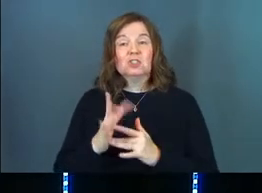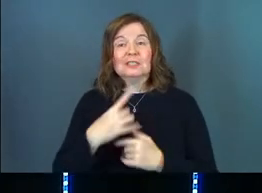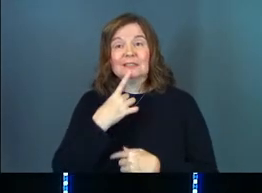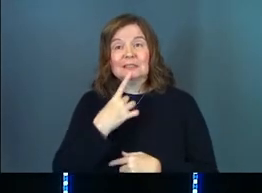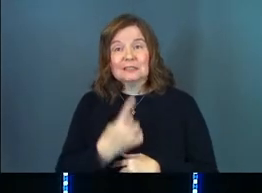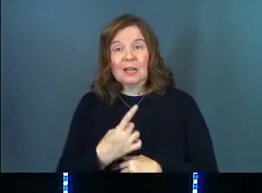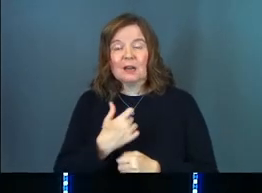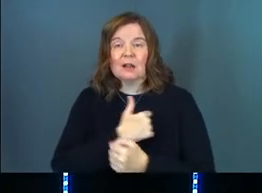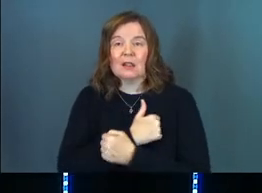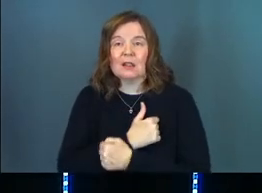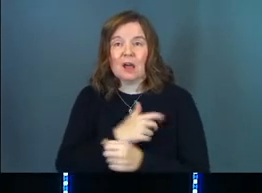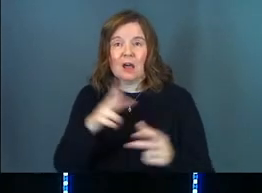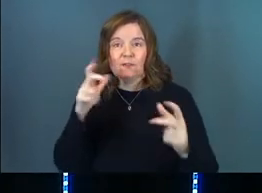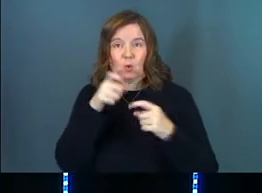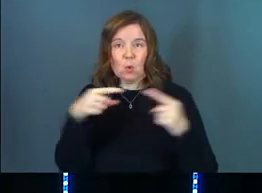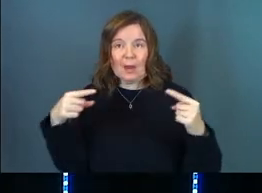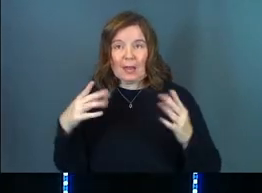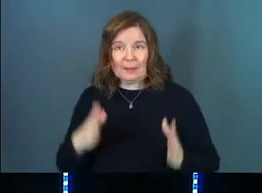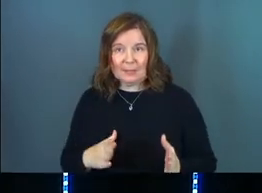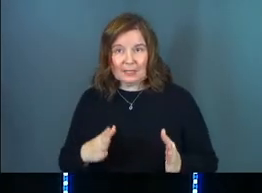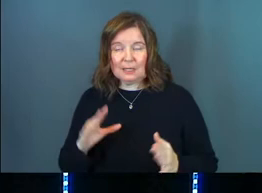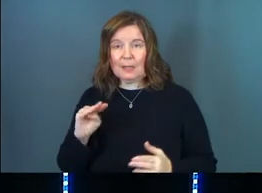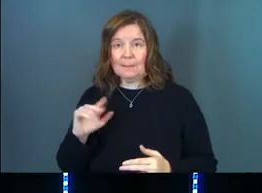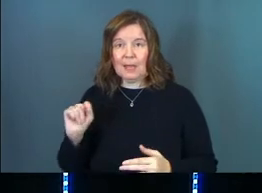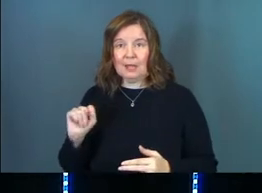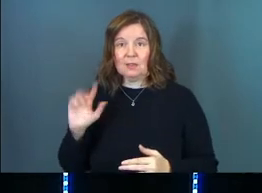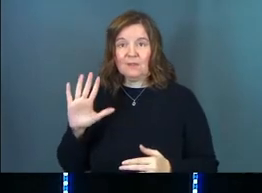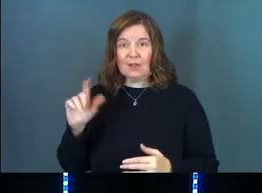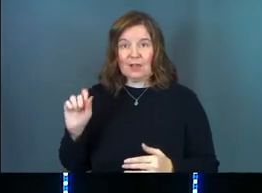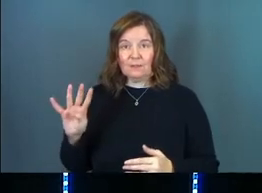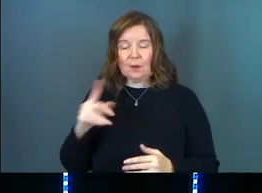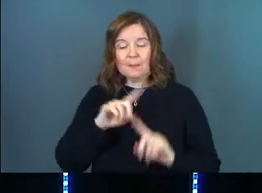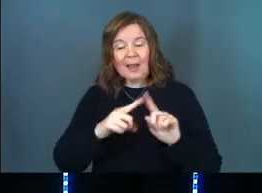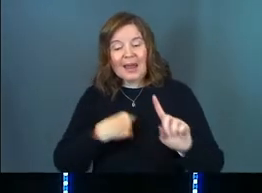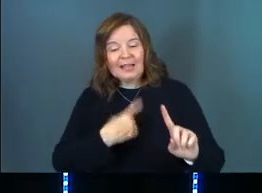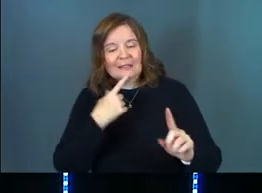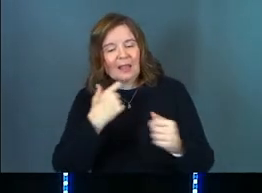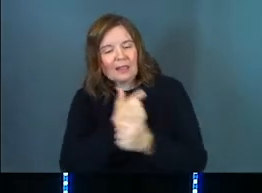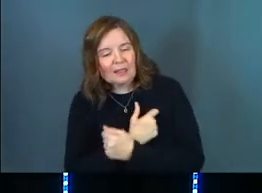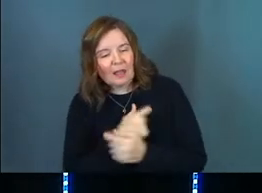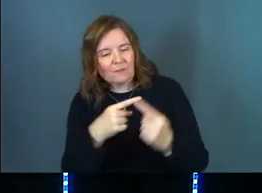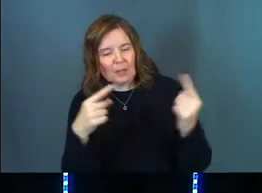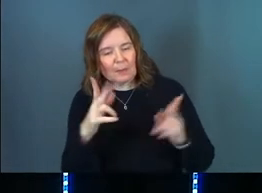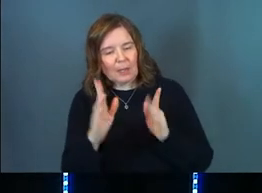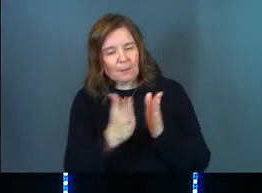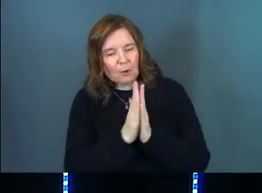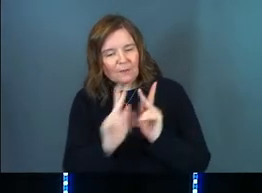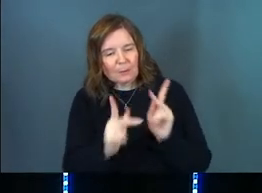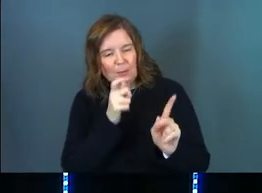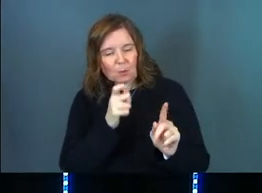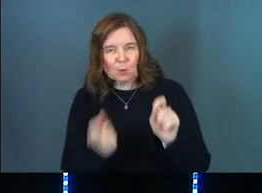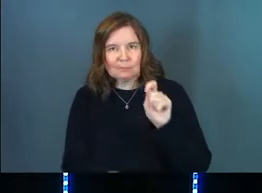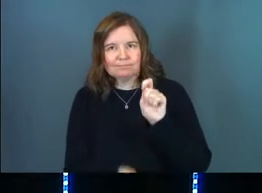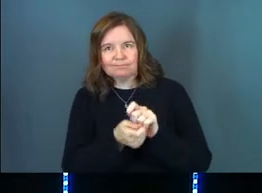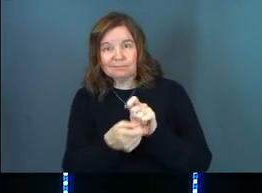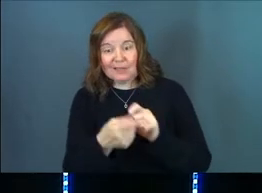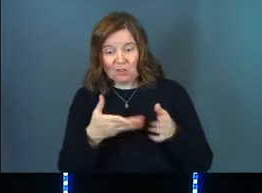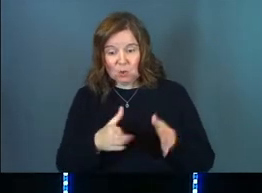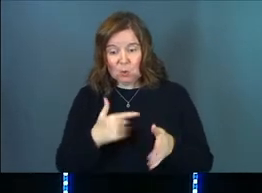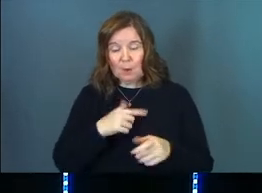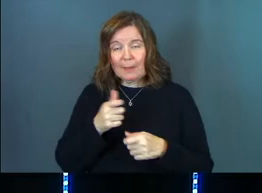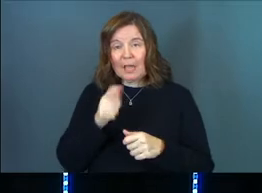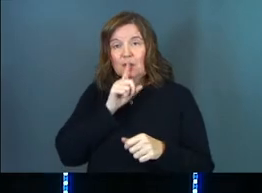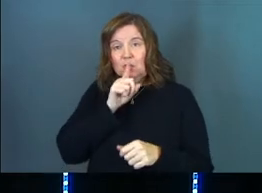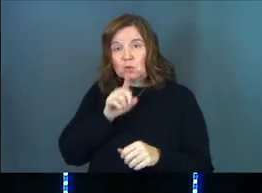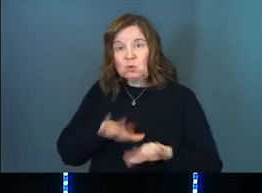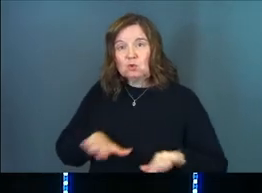Jesus said, love your enemies. Matthew 5:44, but I say, love your enemies, pray for those who persecute you. In that way, you will be acting as